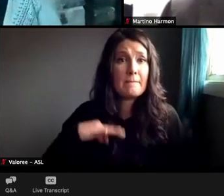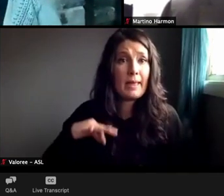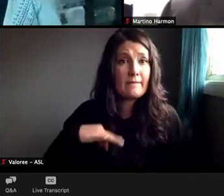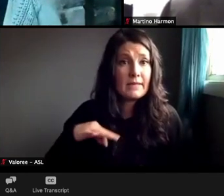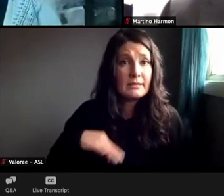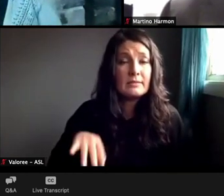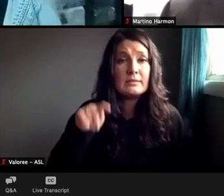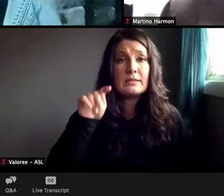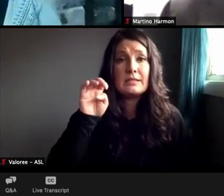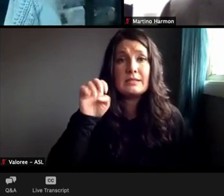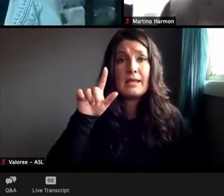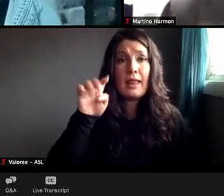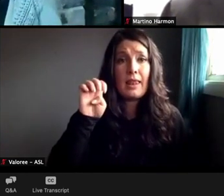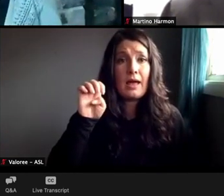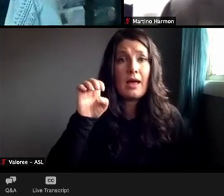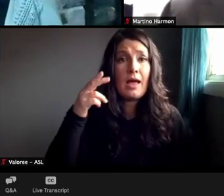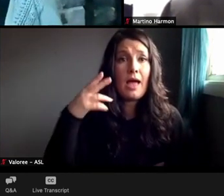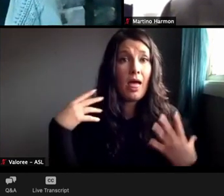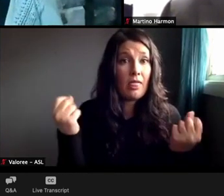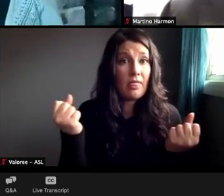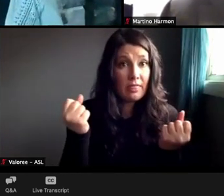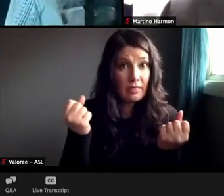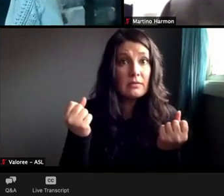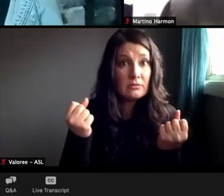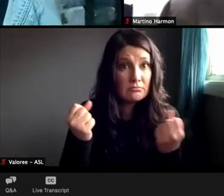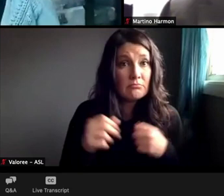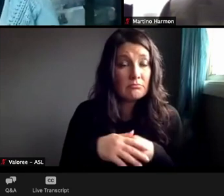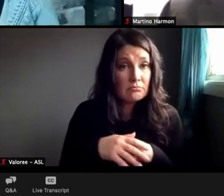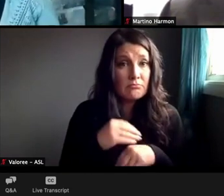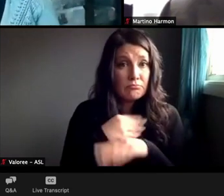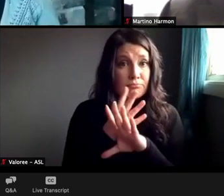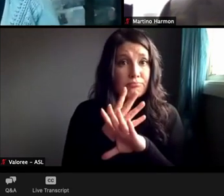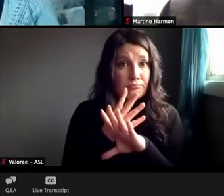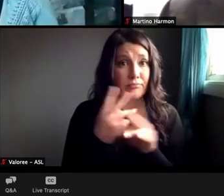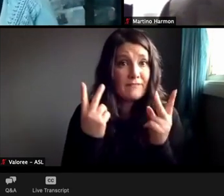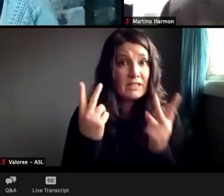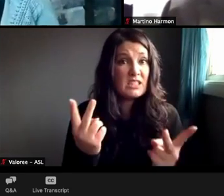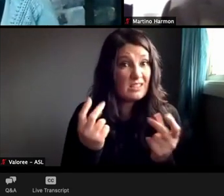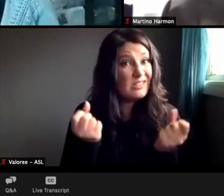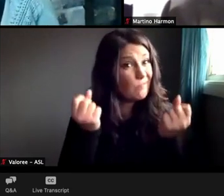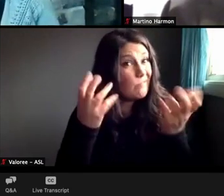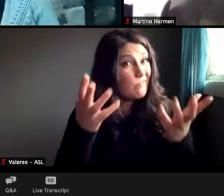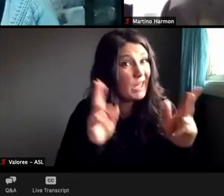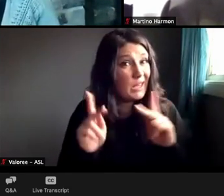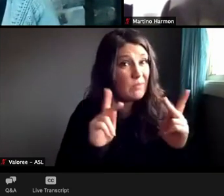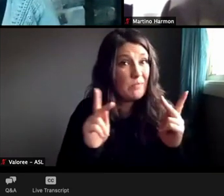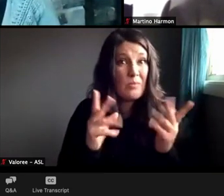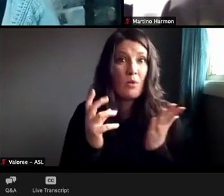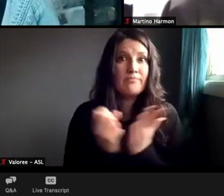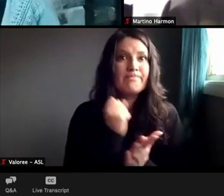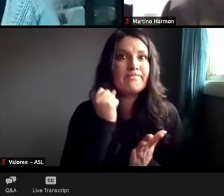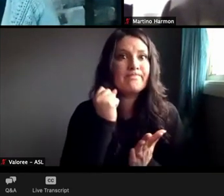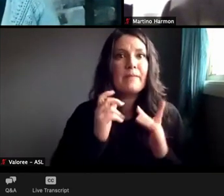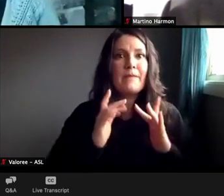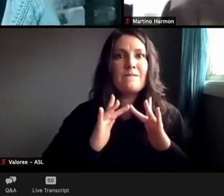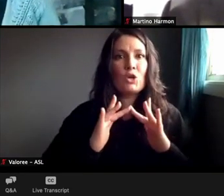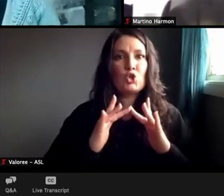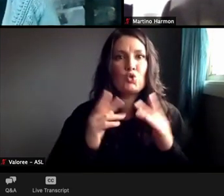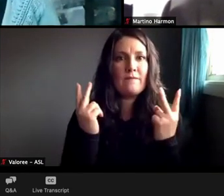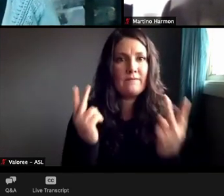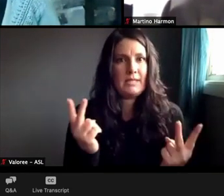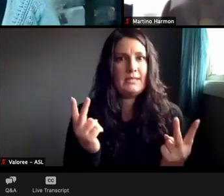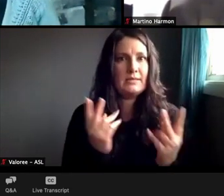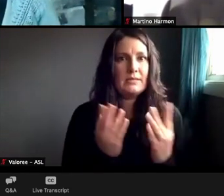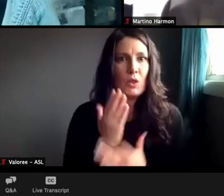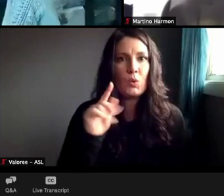telehealth visits. We've seen a significant number of people taking advantage of the virtual visits that are offered through